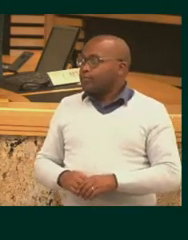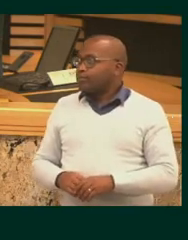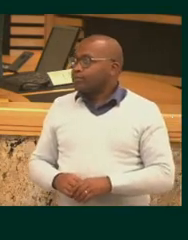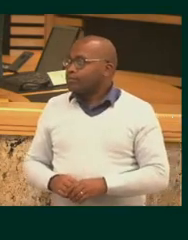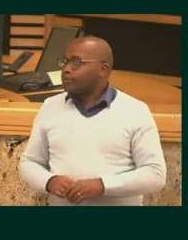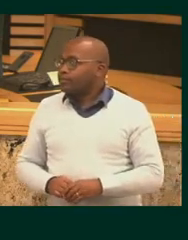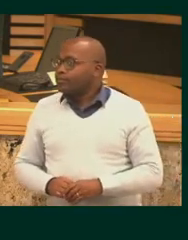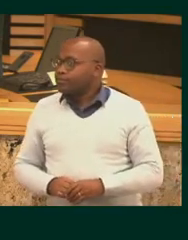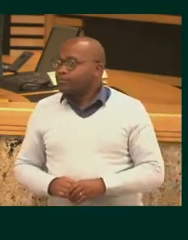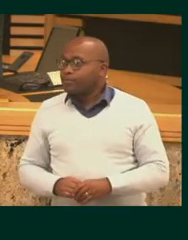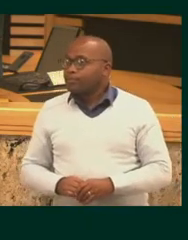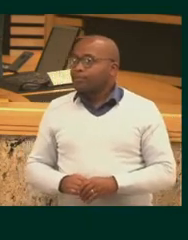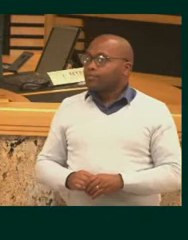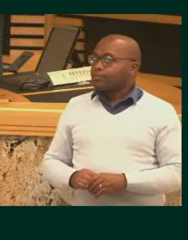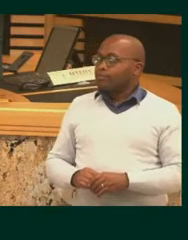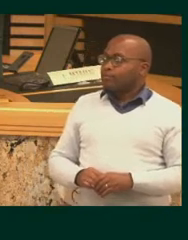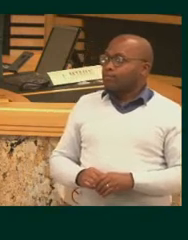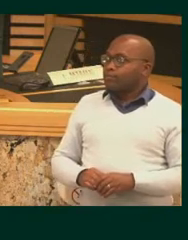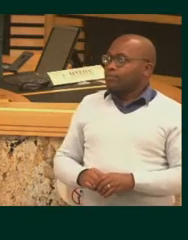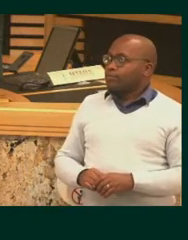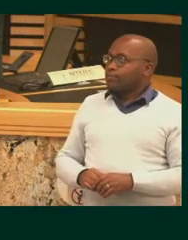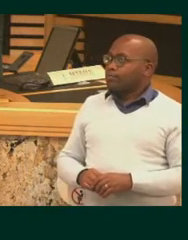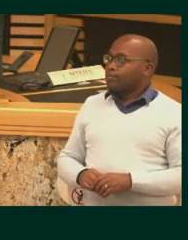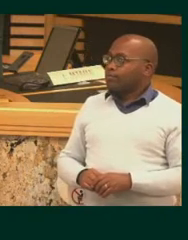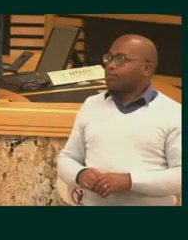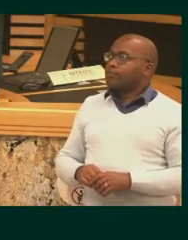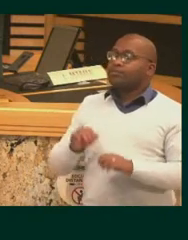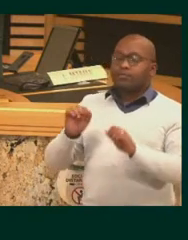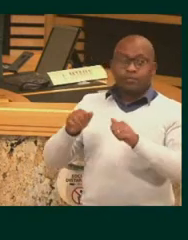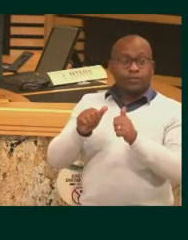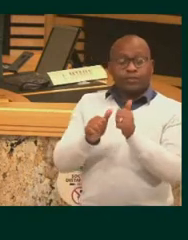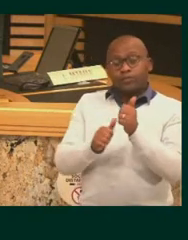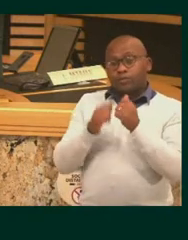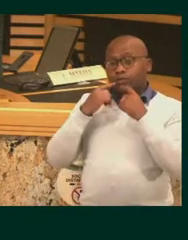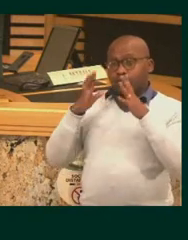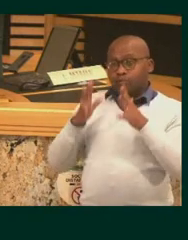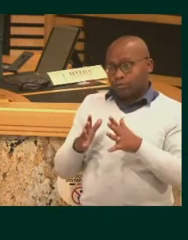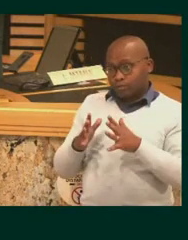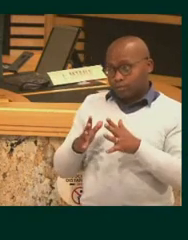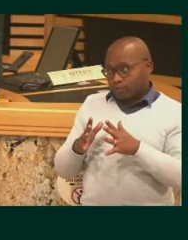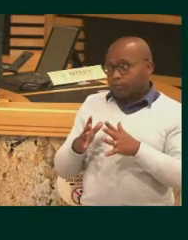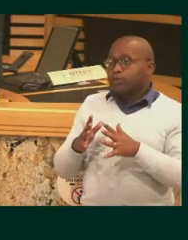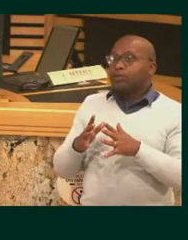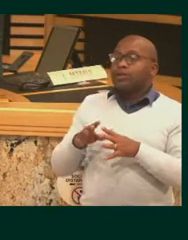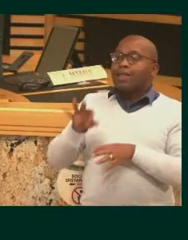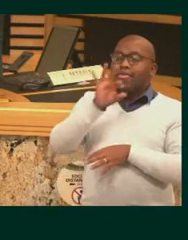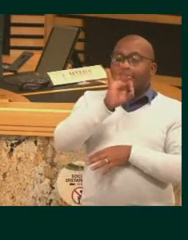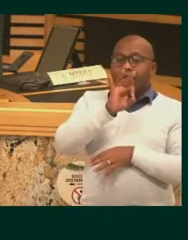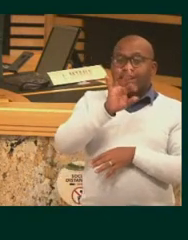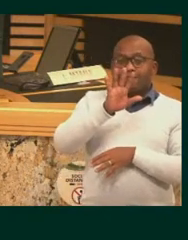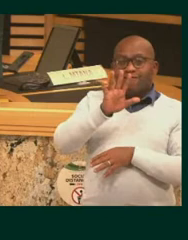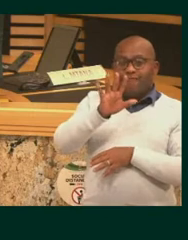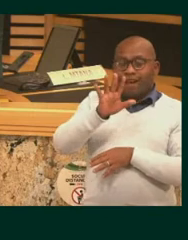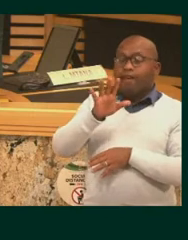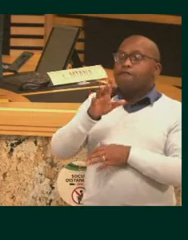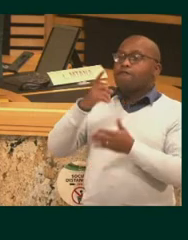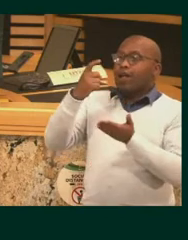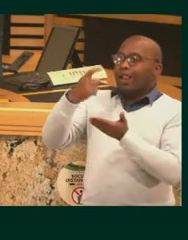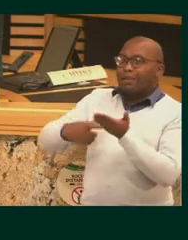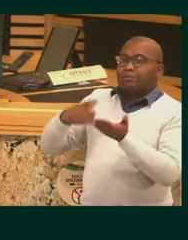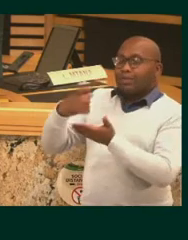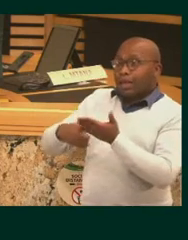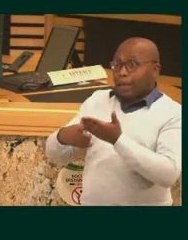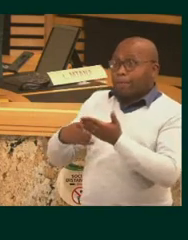honorable Deputy speaker um question a number one there are 35 claims from the Department of Health that are under investigation